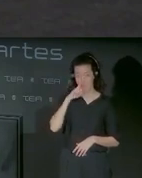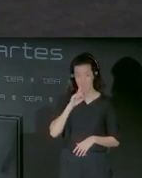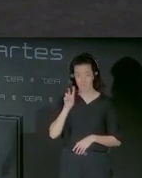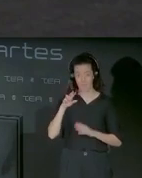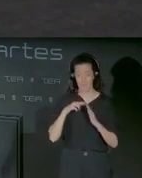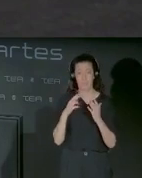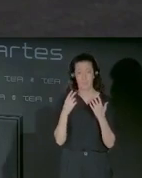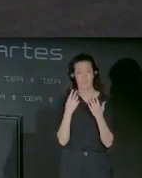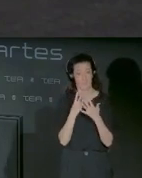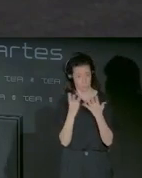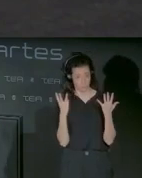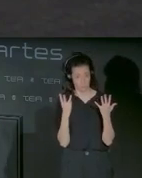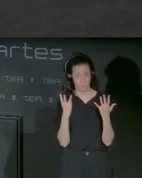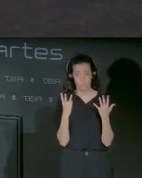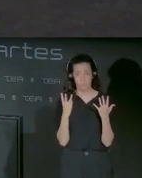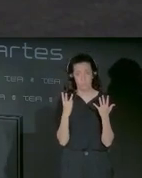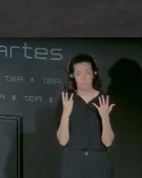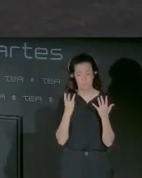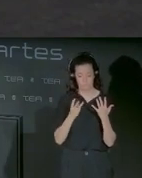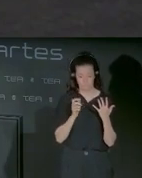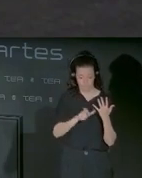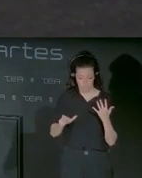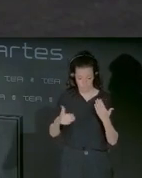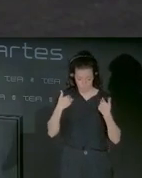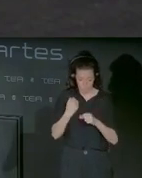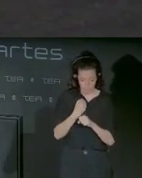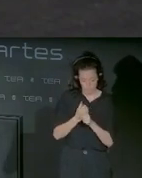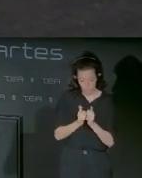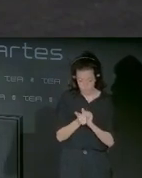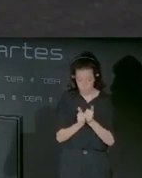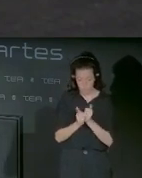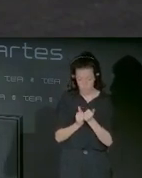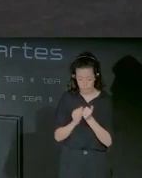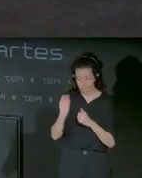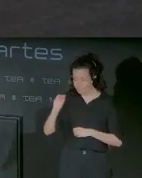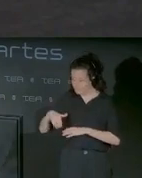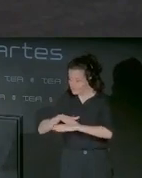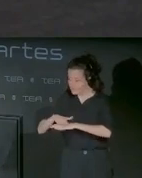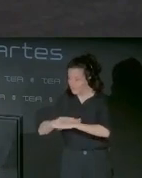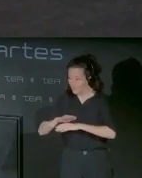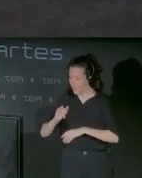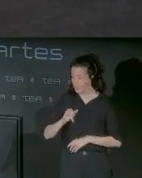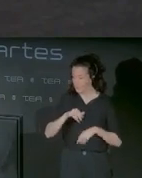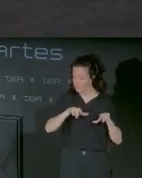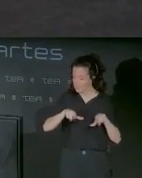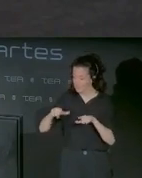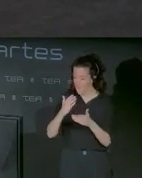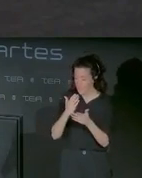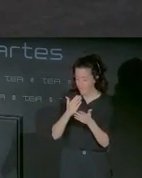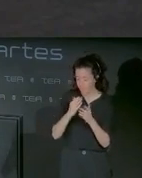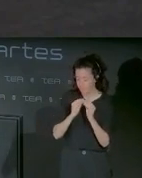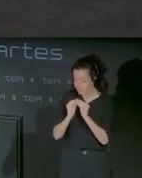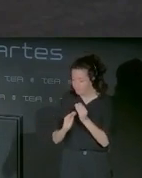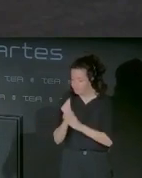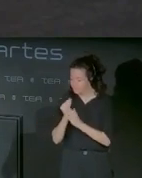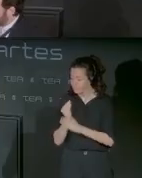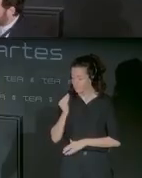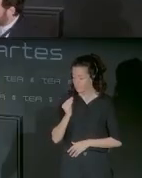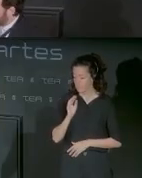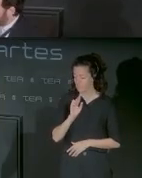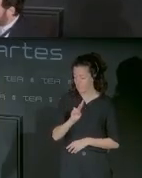27 studios. Today we have over 65. So this is more than 100% more game. That's a